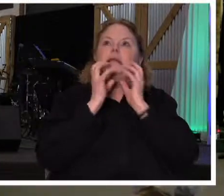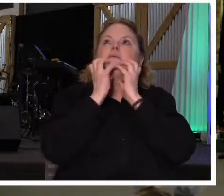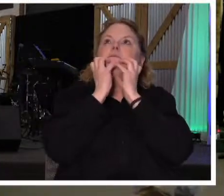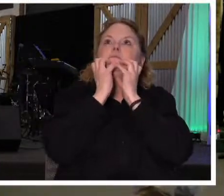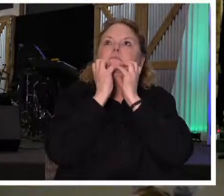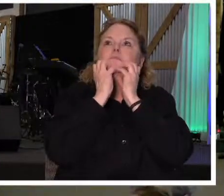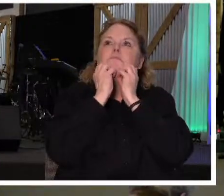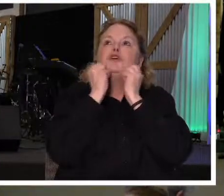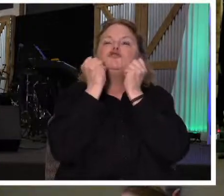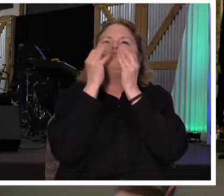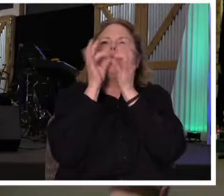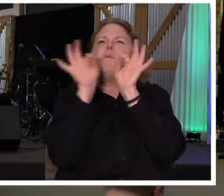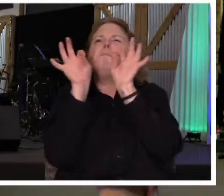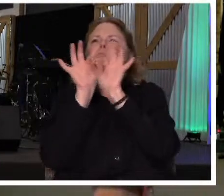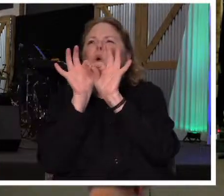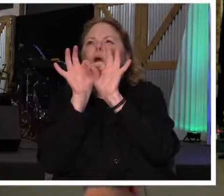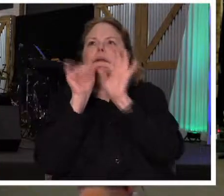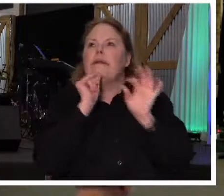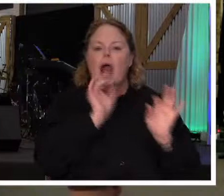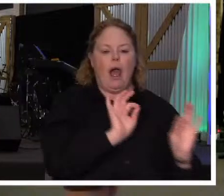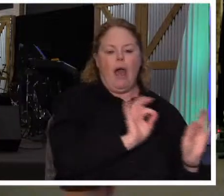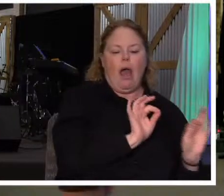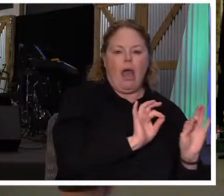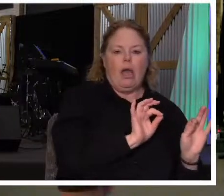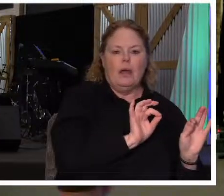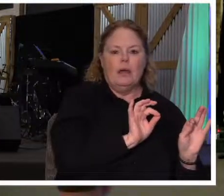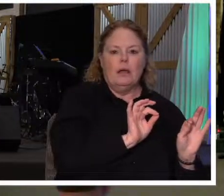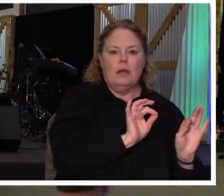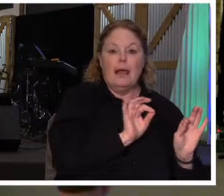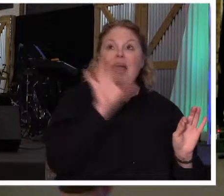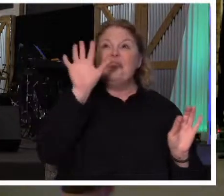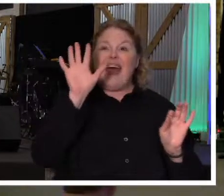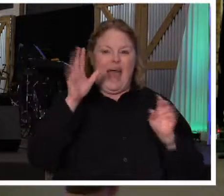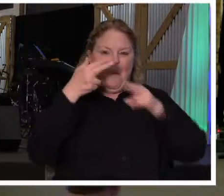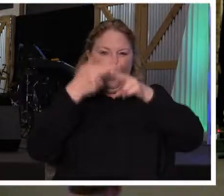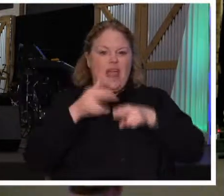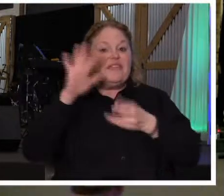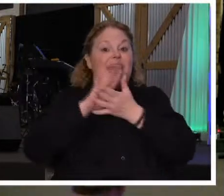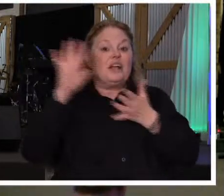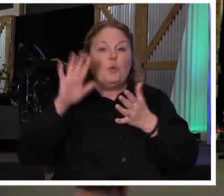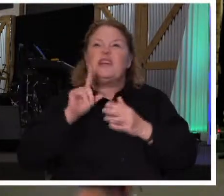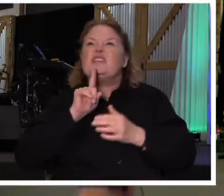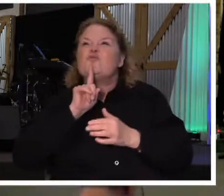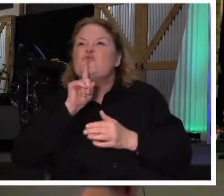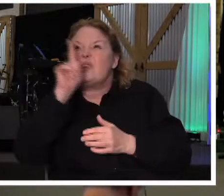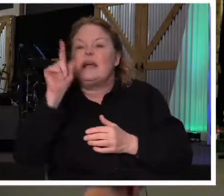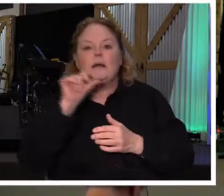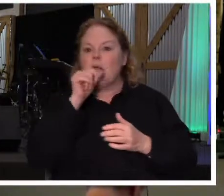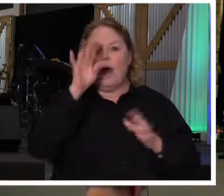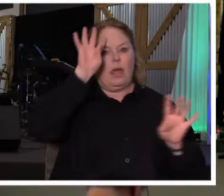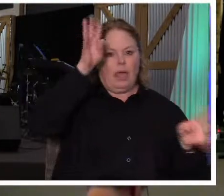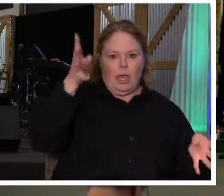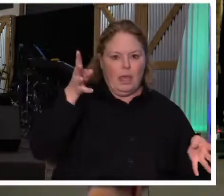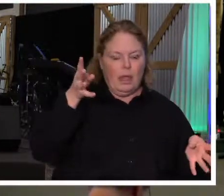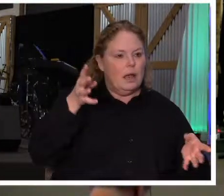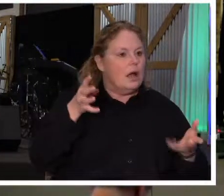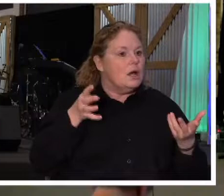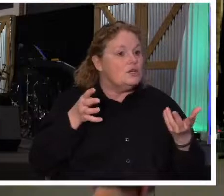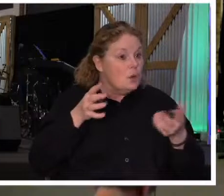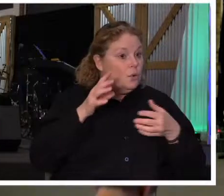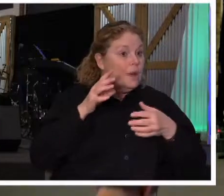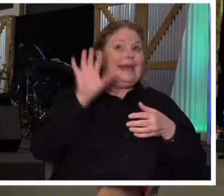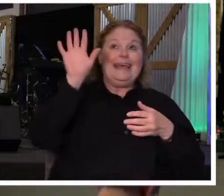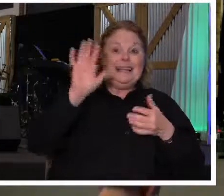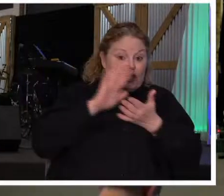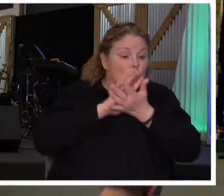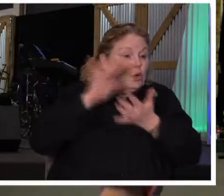the unimportant, or the real versus that which is illusionary. And when it talks about God's glory,